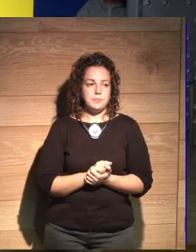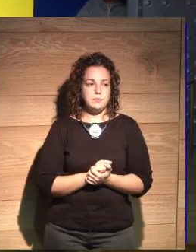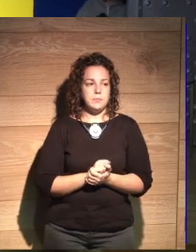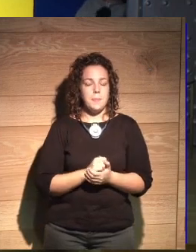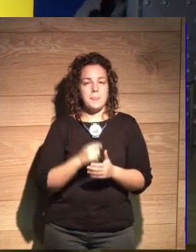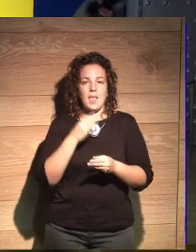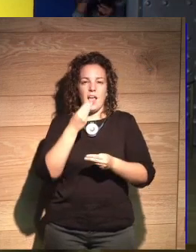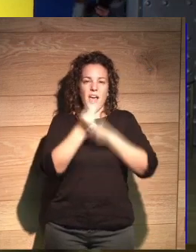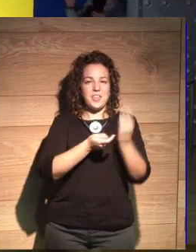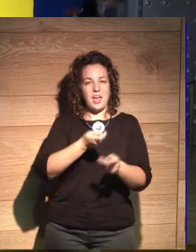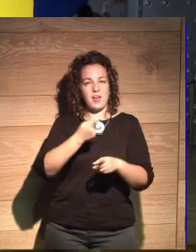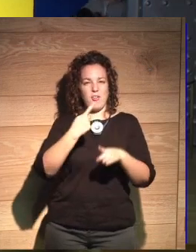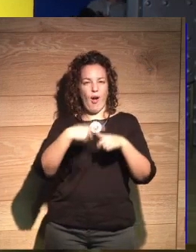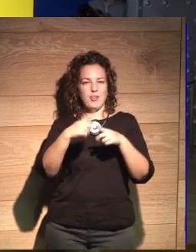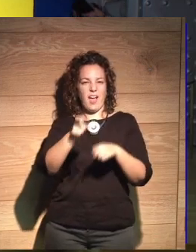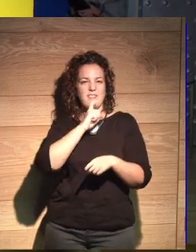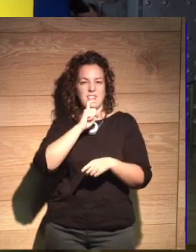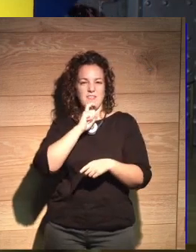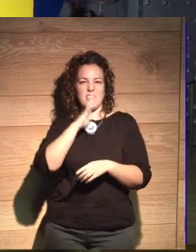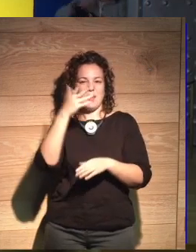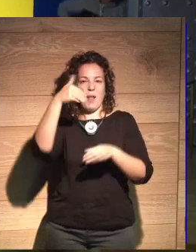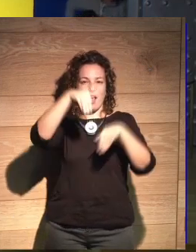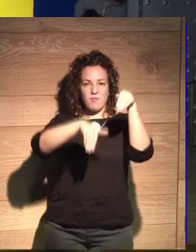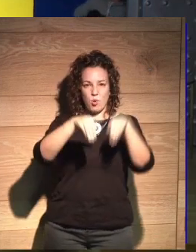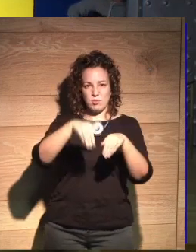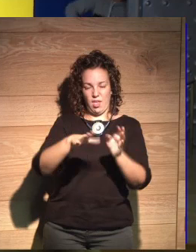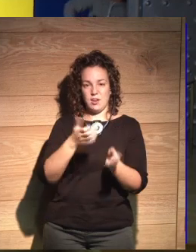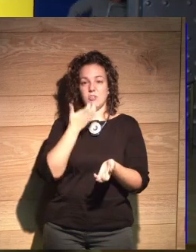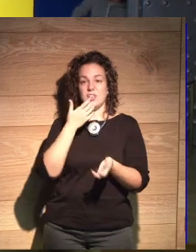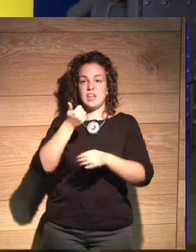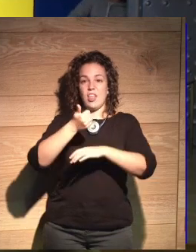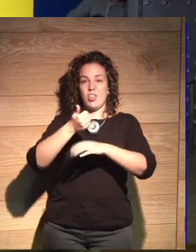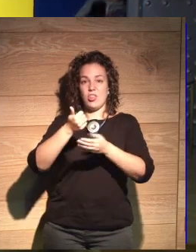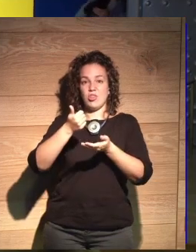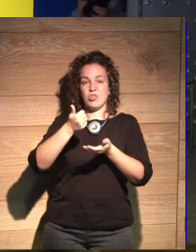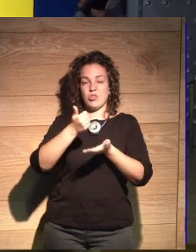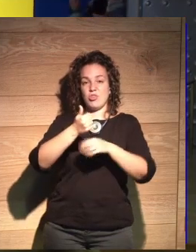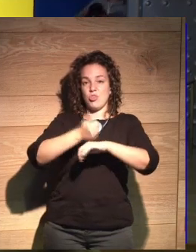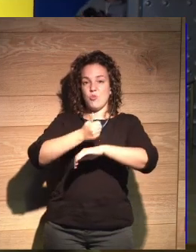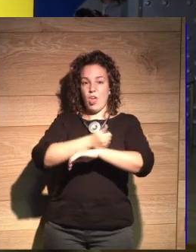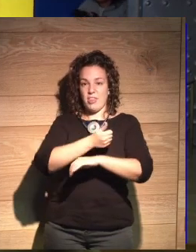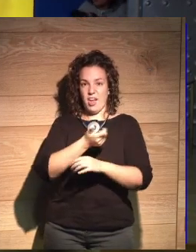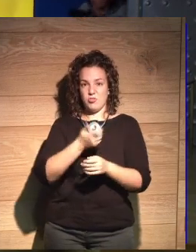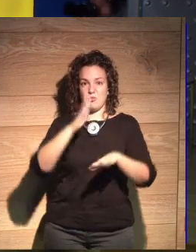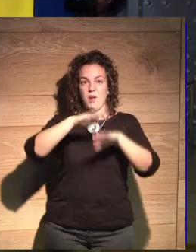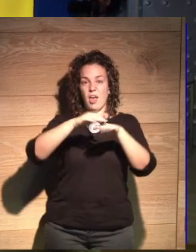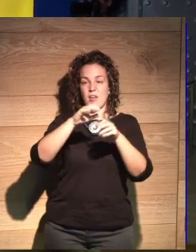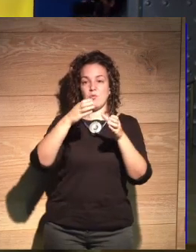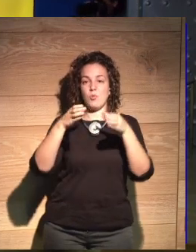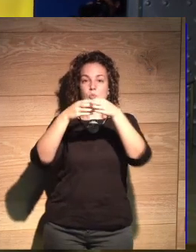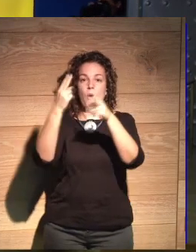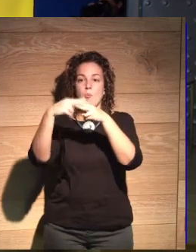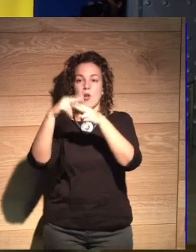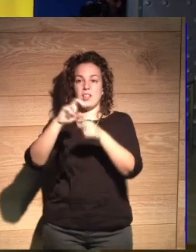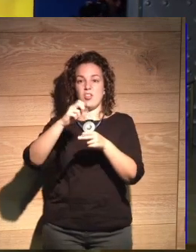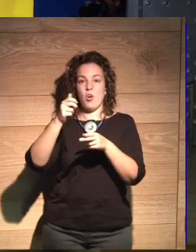vote for the other party to vote. And so, for example, in the state of Alabama, where the central government is Republican, there